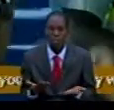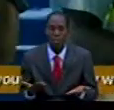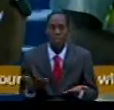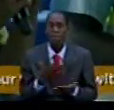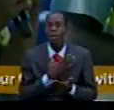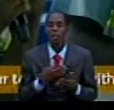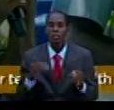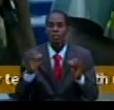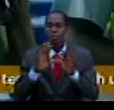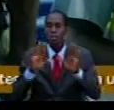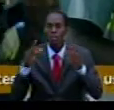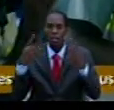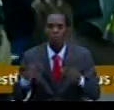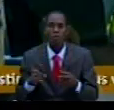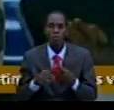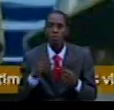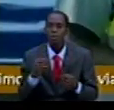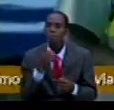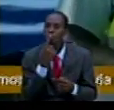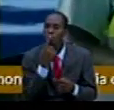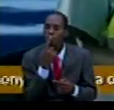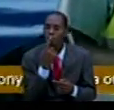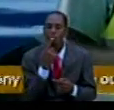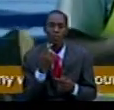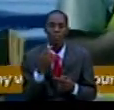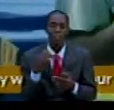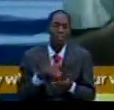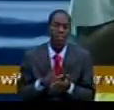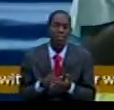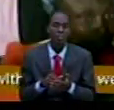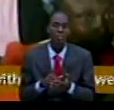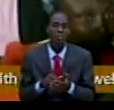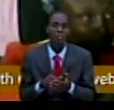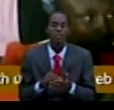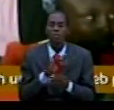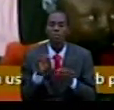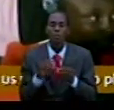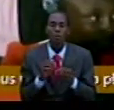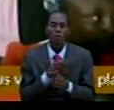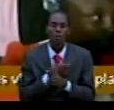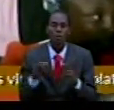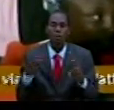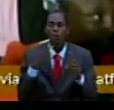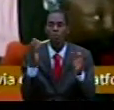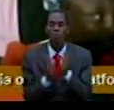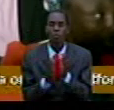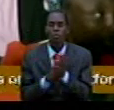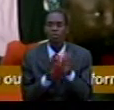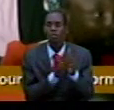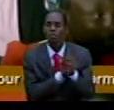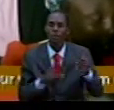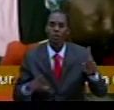dreaming. Even the mouth, the lips is there. You can see. No more wound. Praise the Lord!